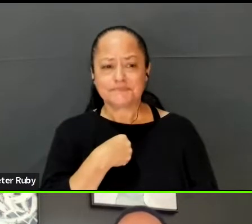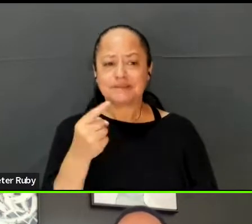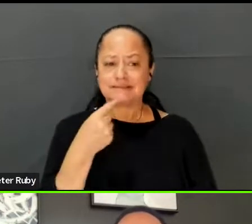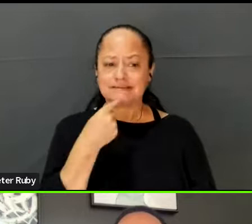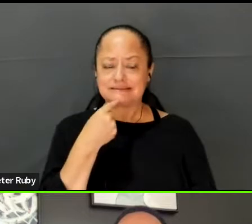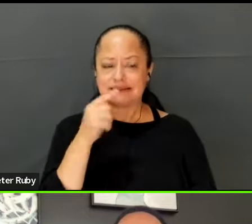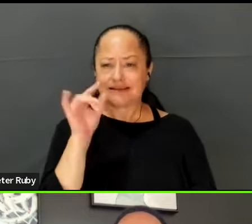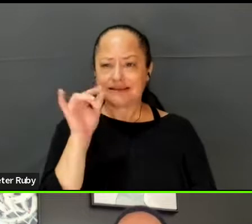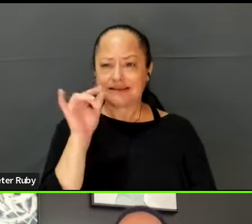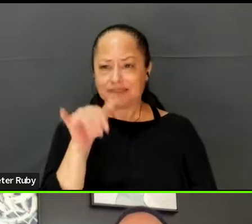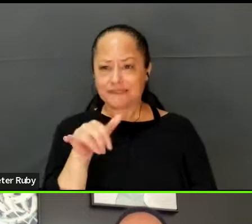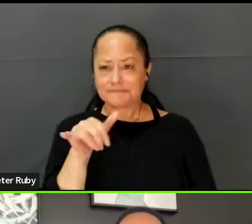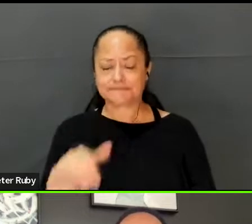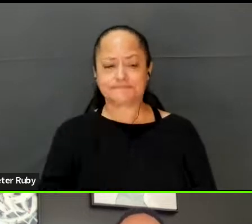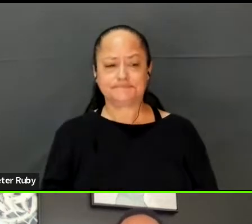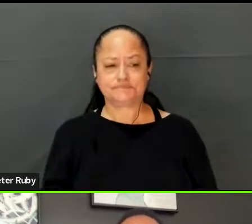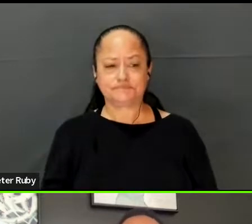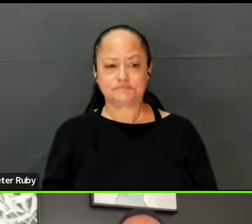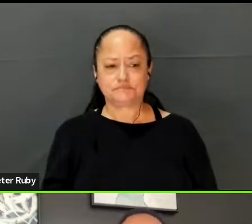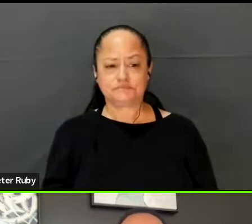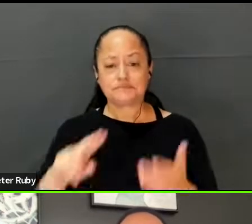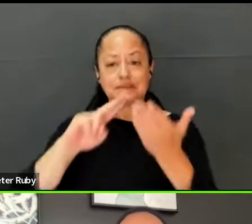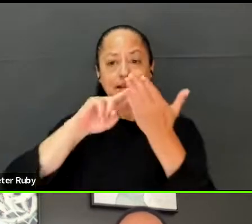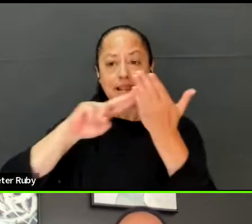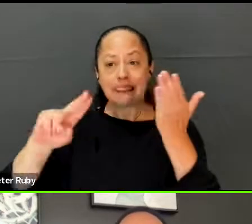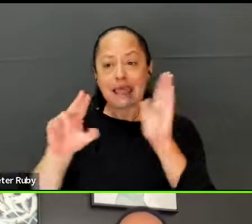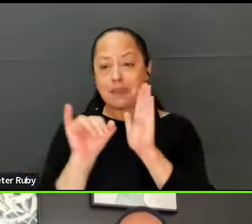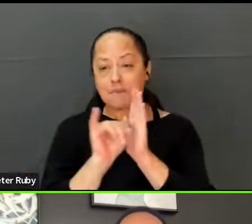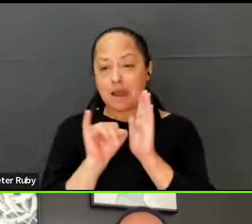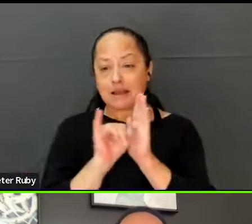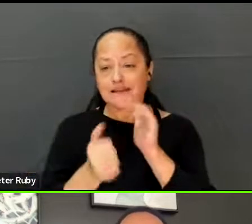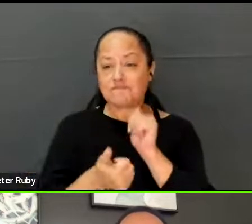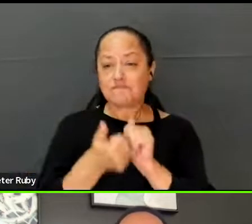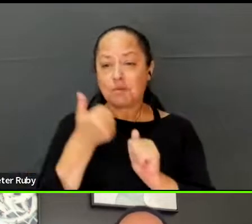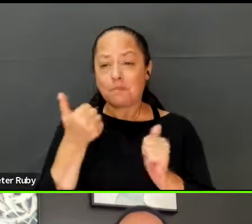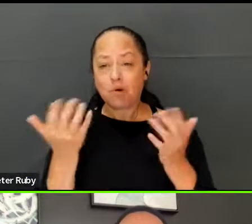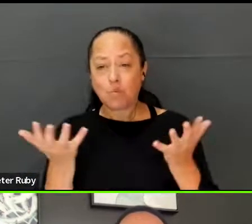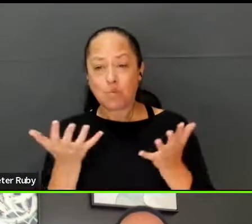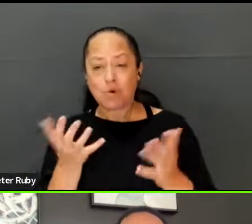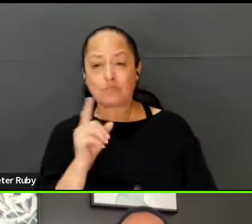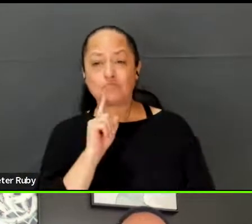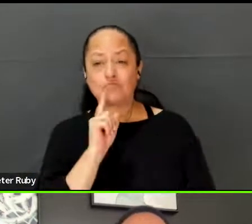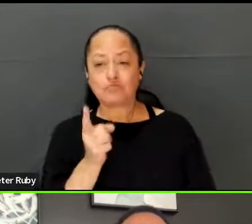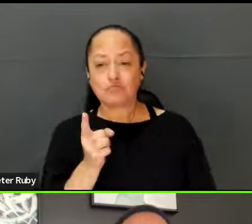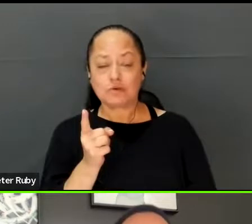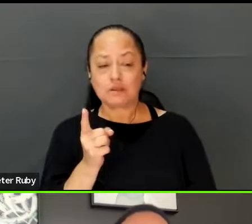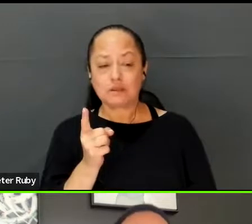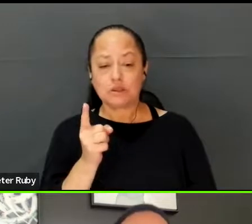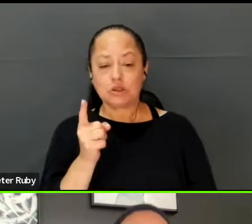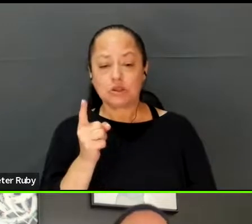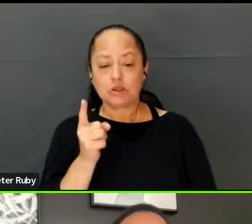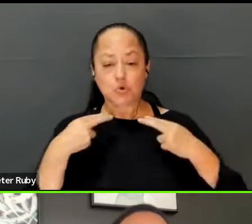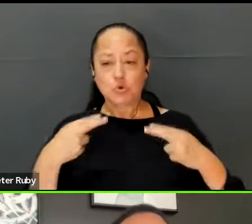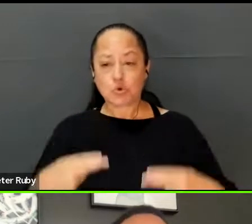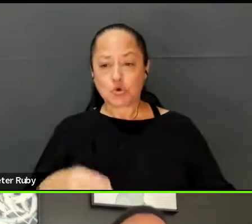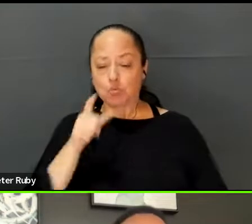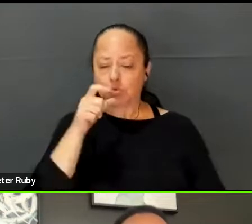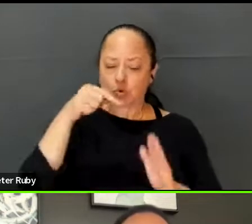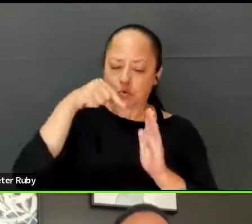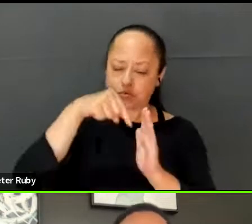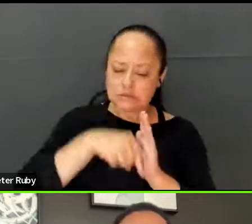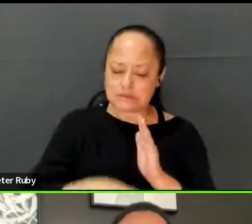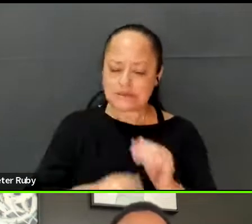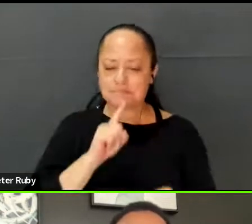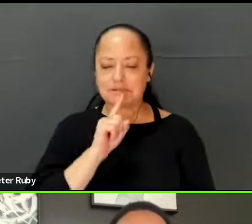that the label I identify with the most is really a human being who's deeply